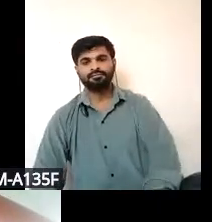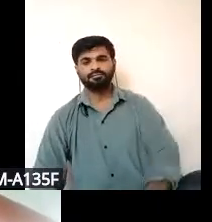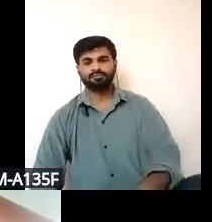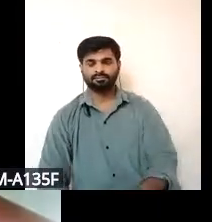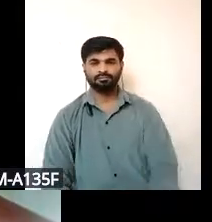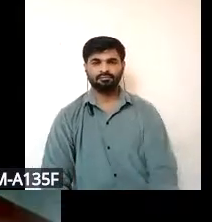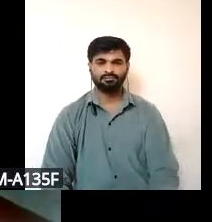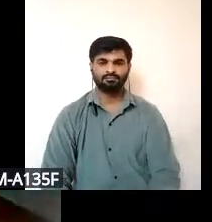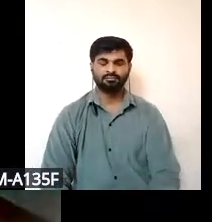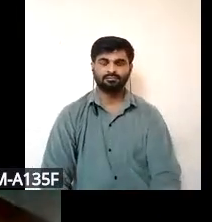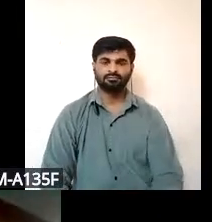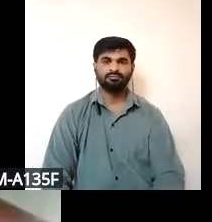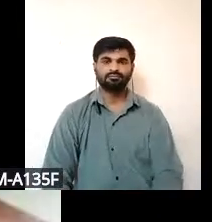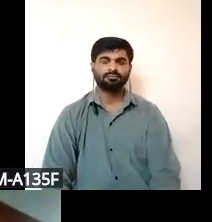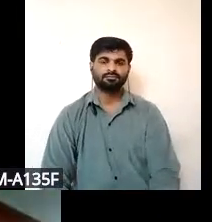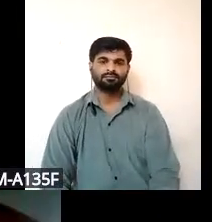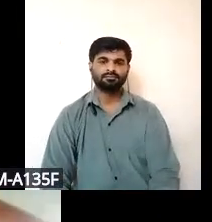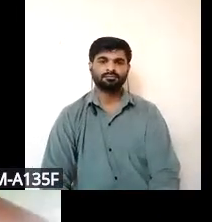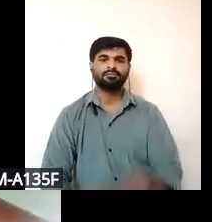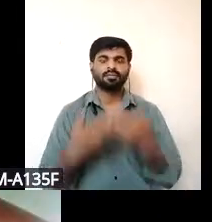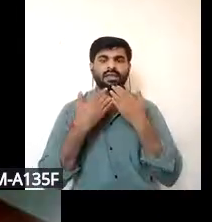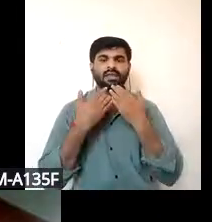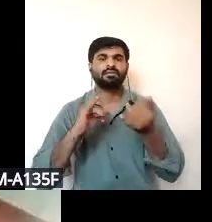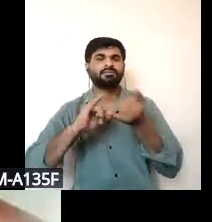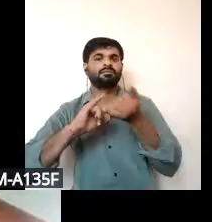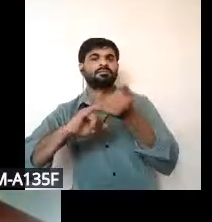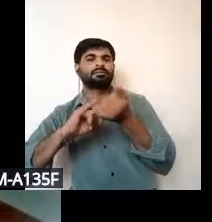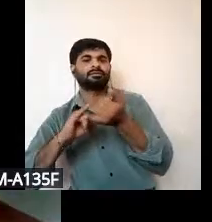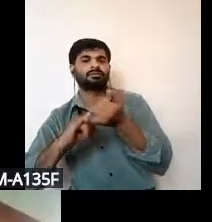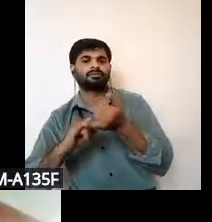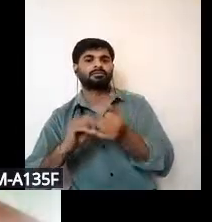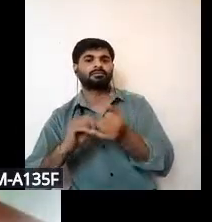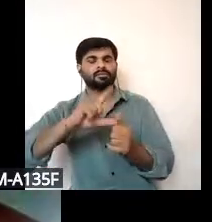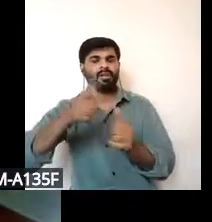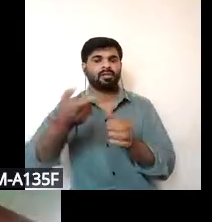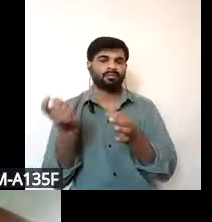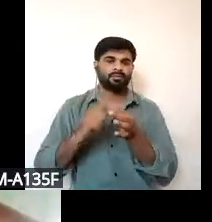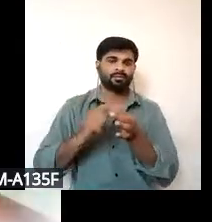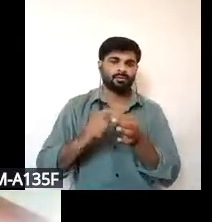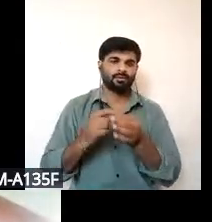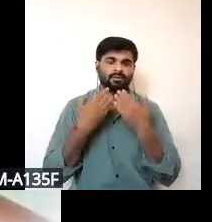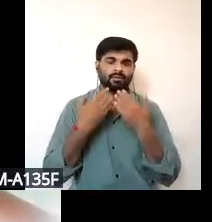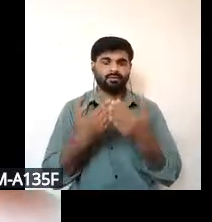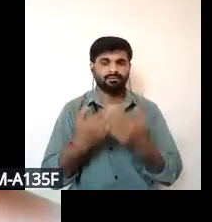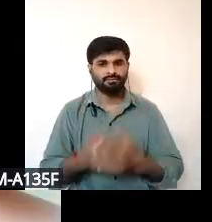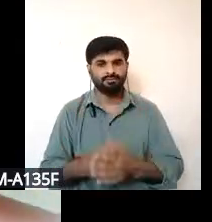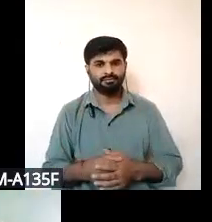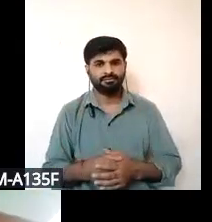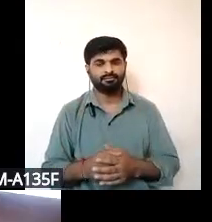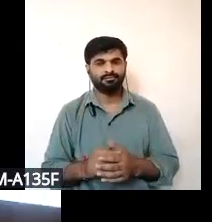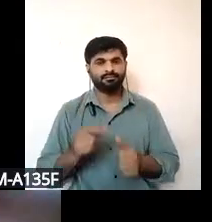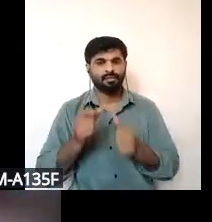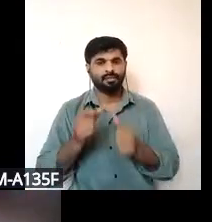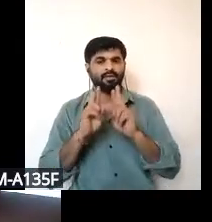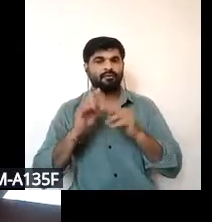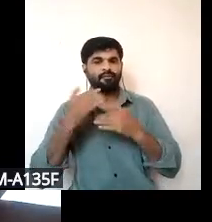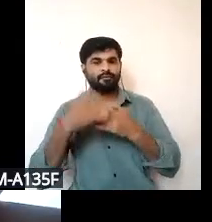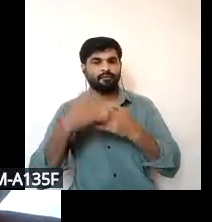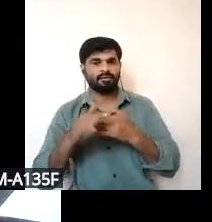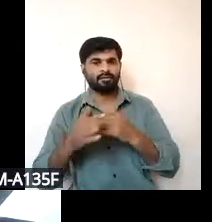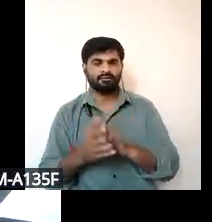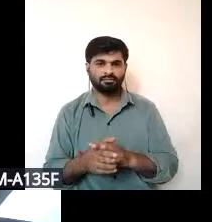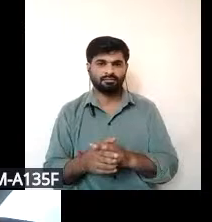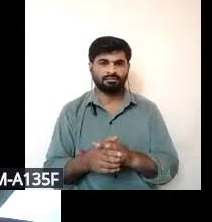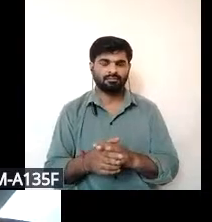Sorry, yeah, Shank. Thanks, Shashank. Thanks everyone for joining, and hopefully we'll continue have many more such sessions